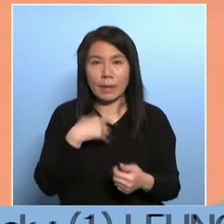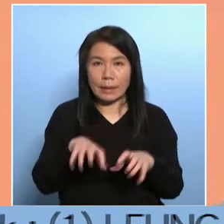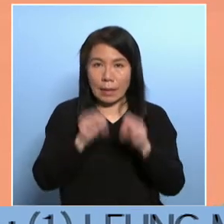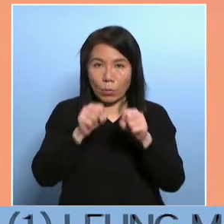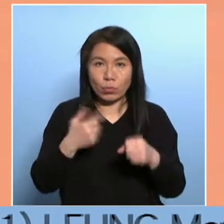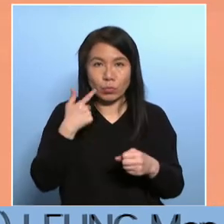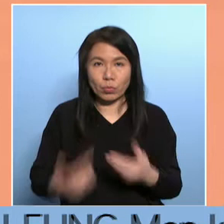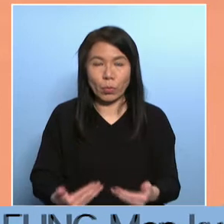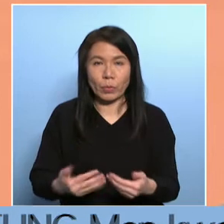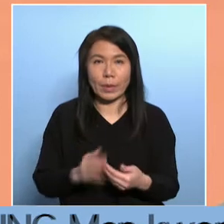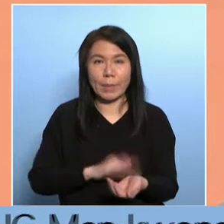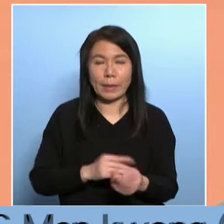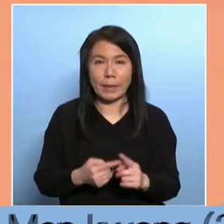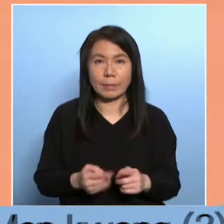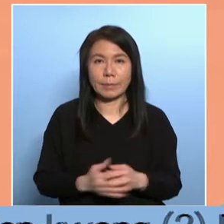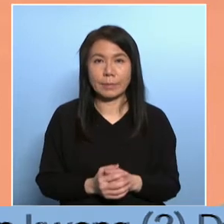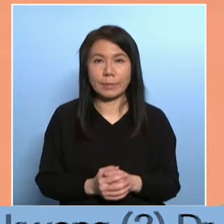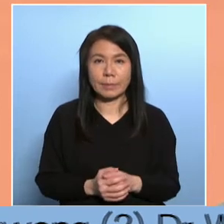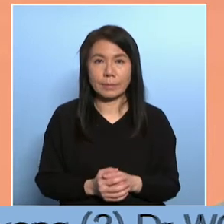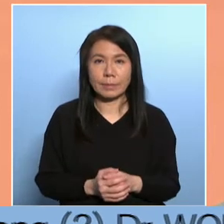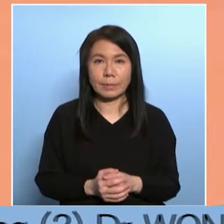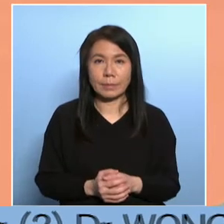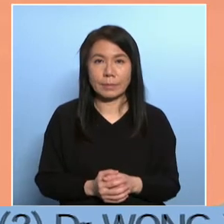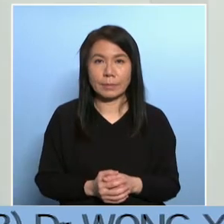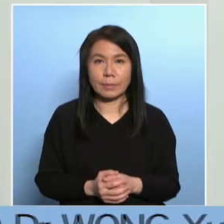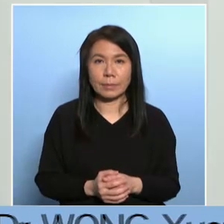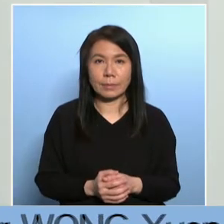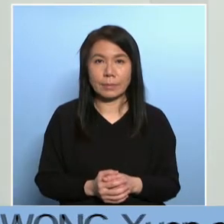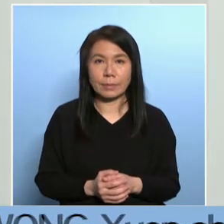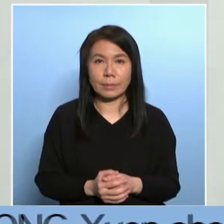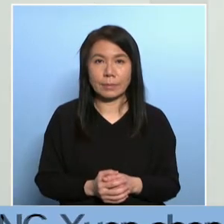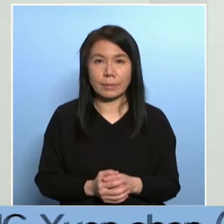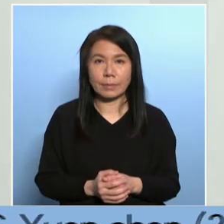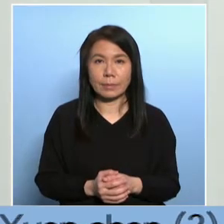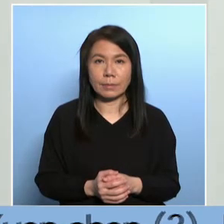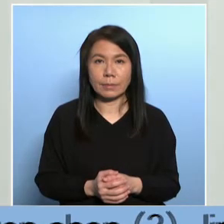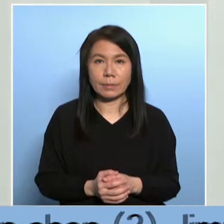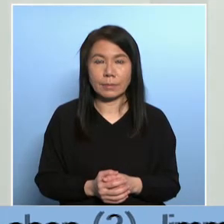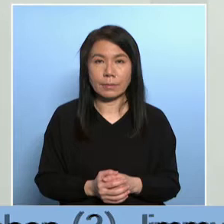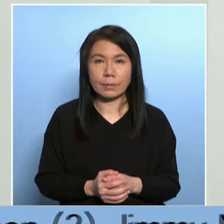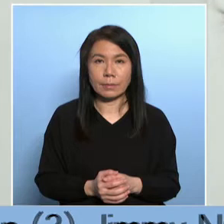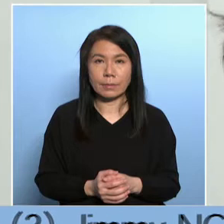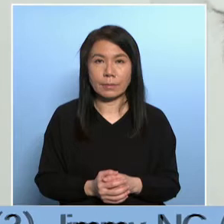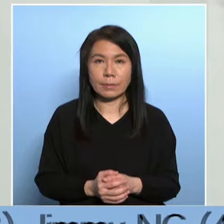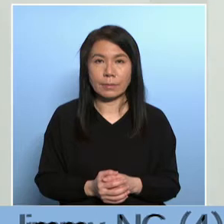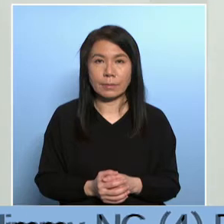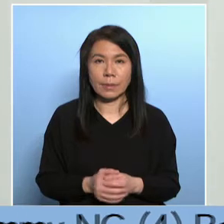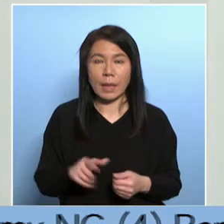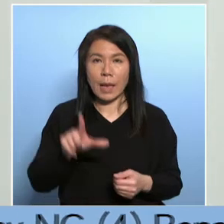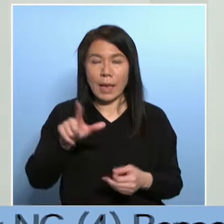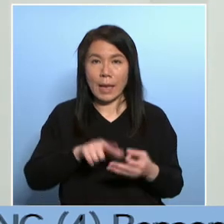13 from WHO data. Sorry, Mr. Lee, I think you have